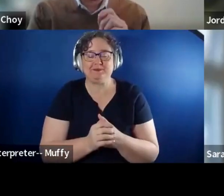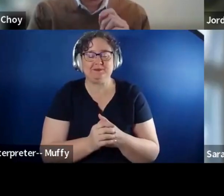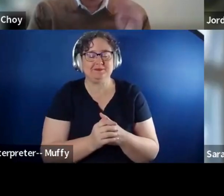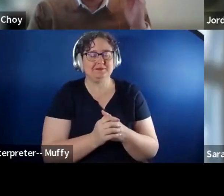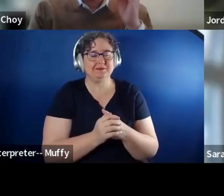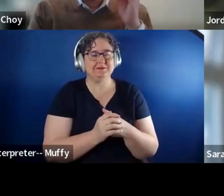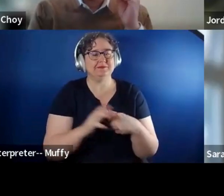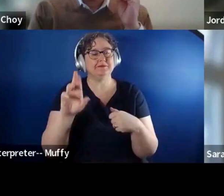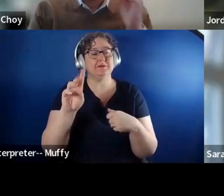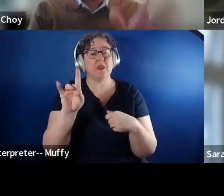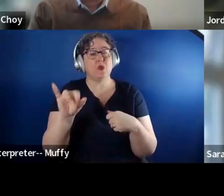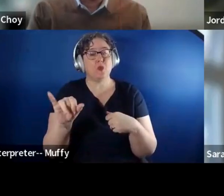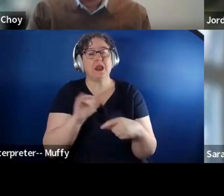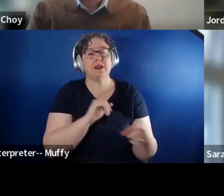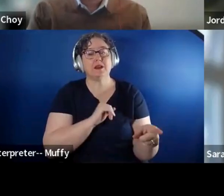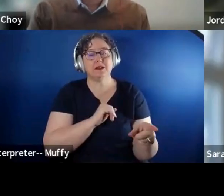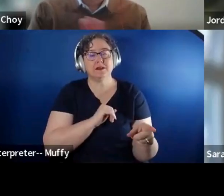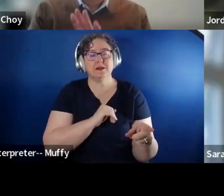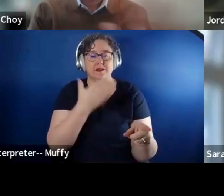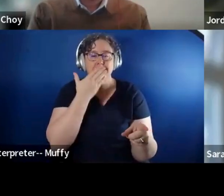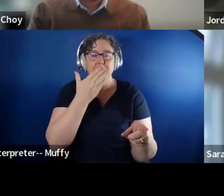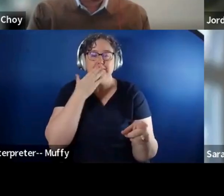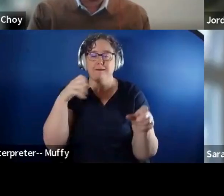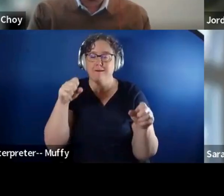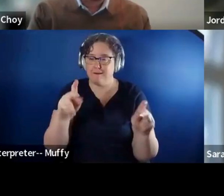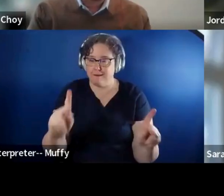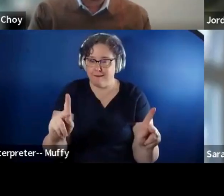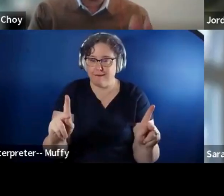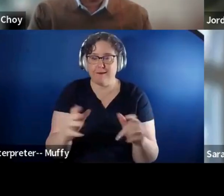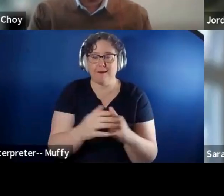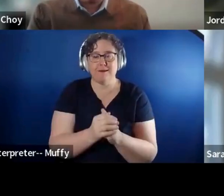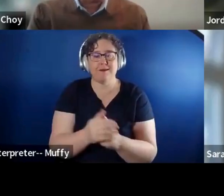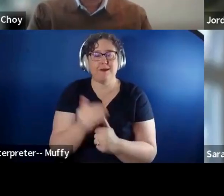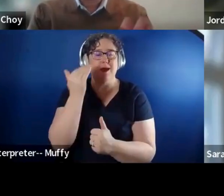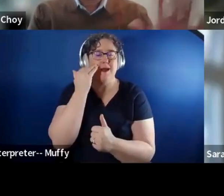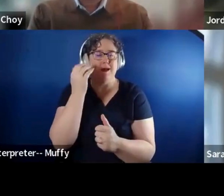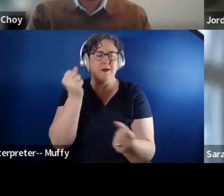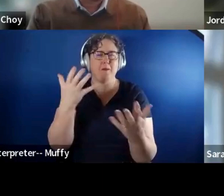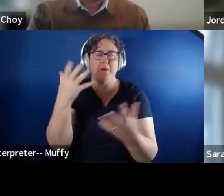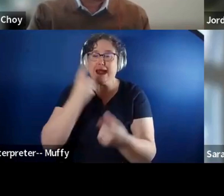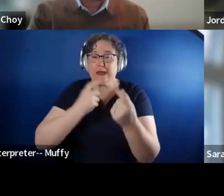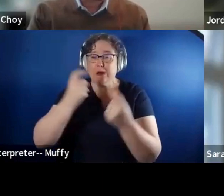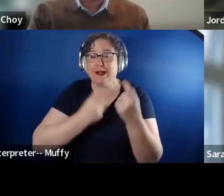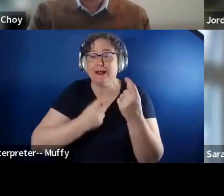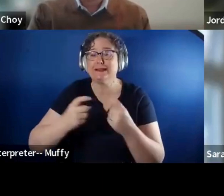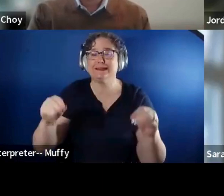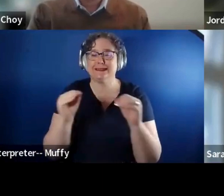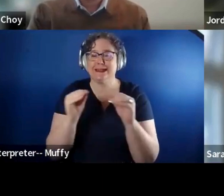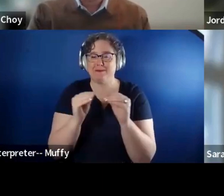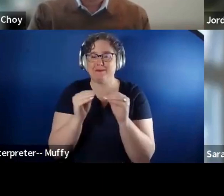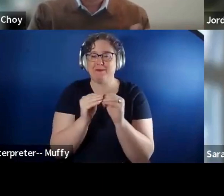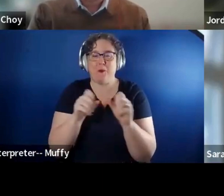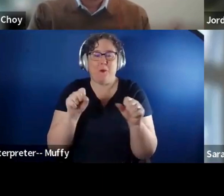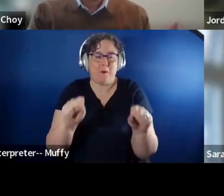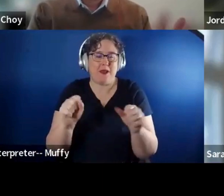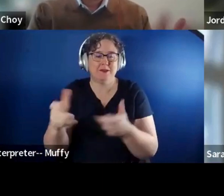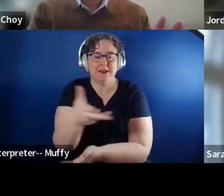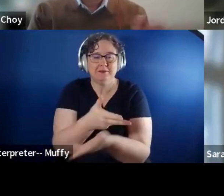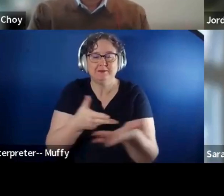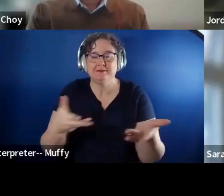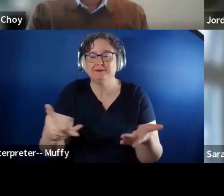note. Thank you for the opportunity. I know there's lots of questions and more possibilities for engagement.